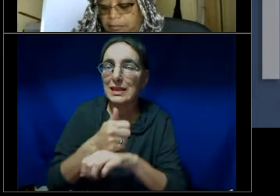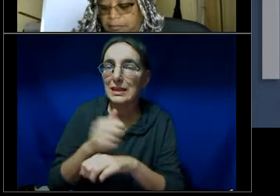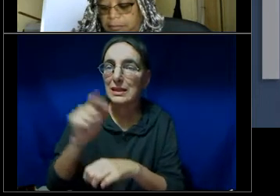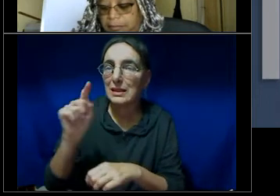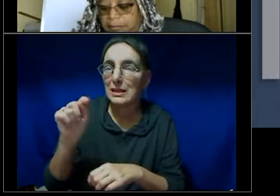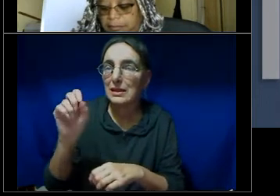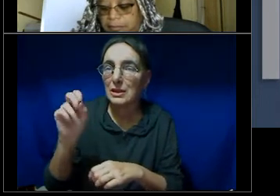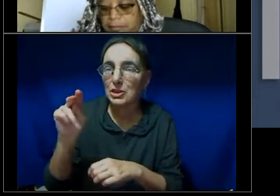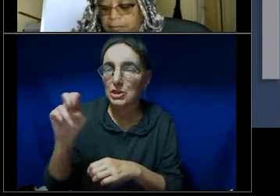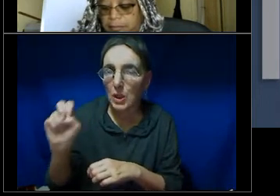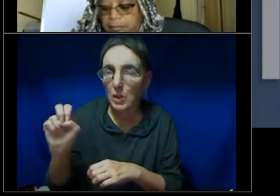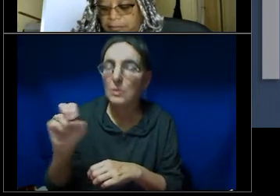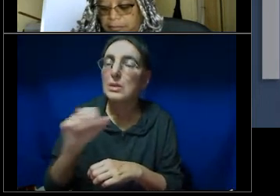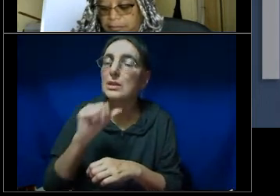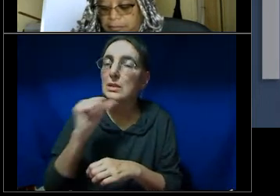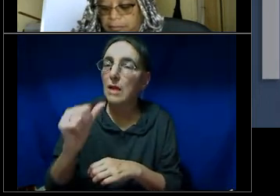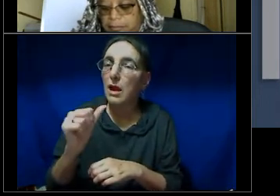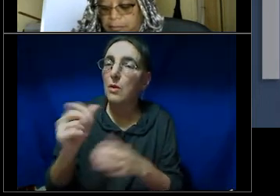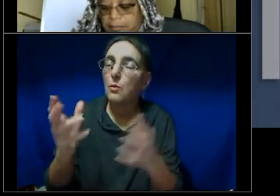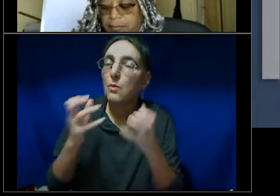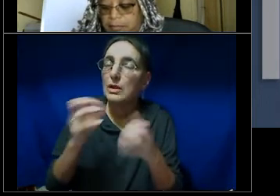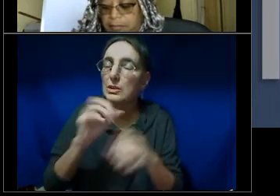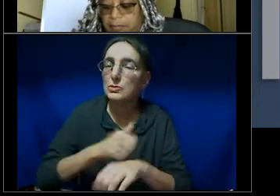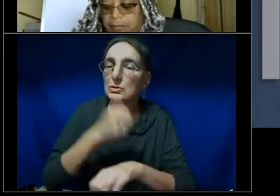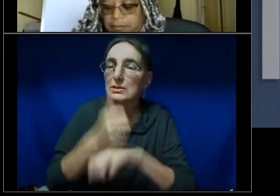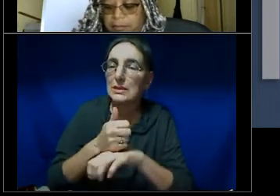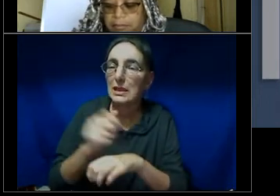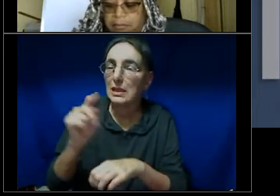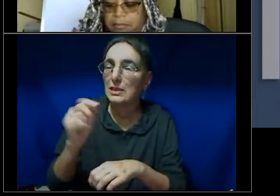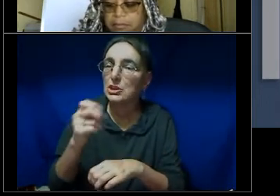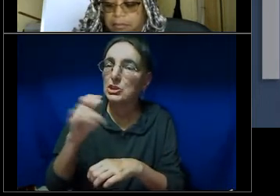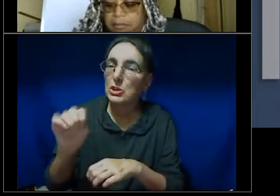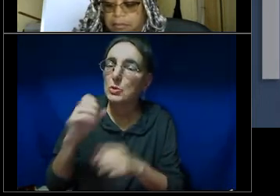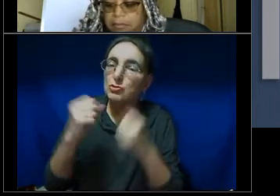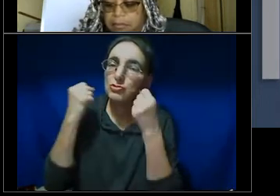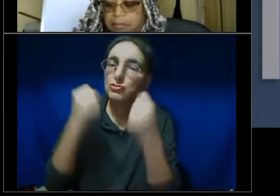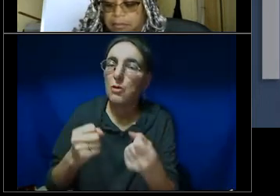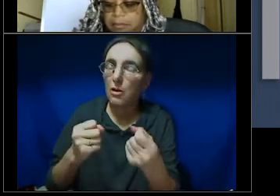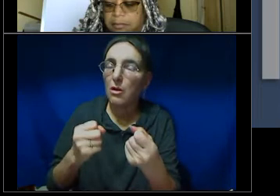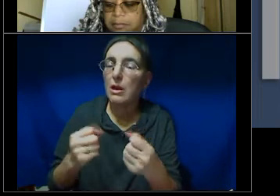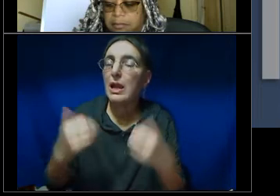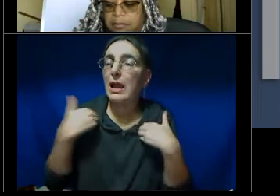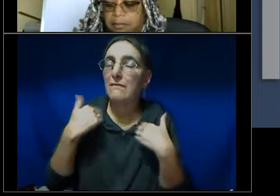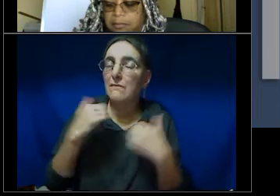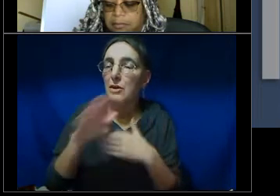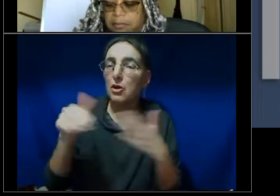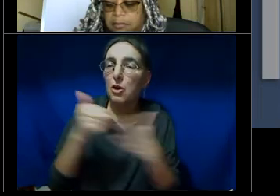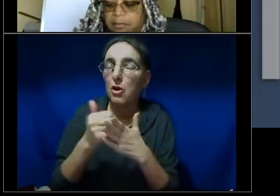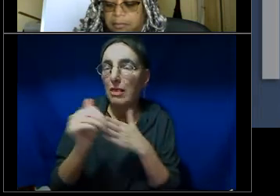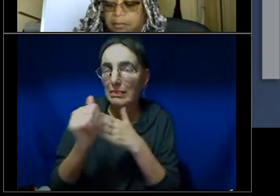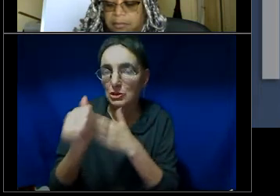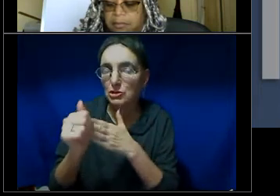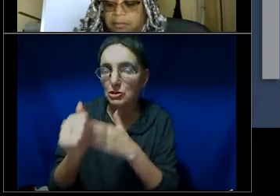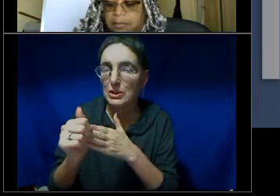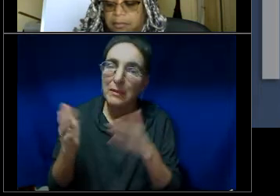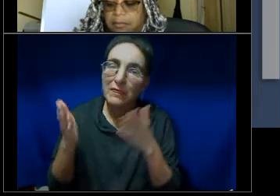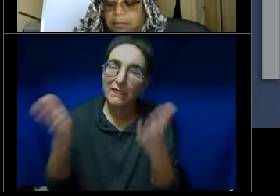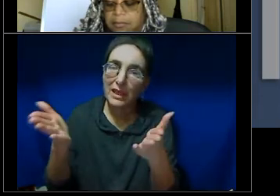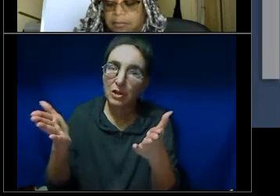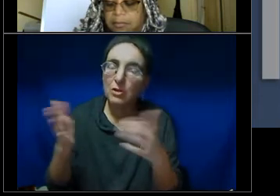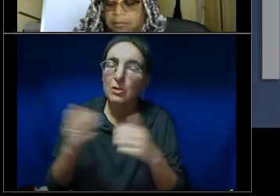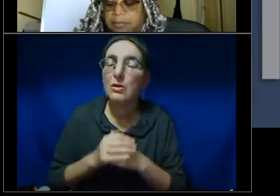to set a tone too strong, having all leadership there.